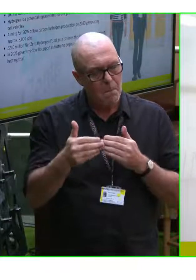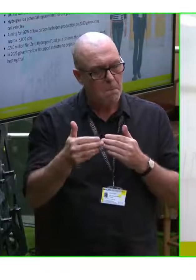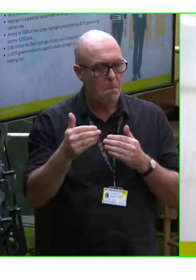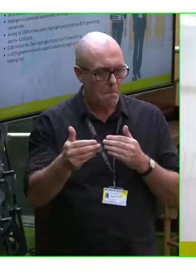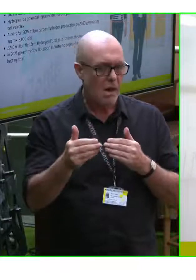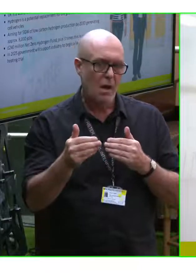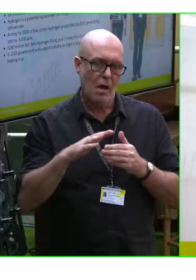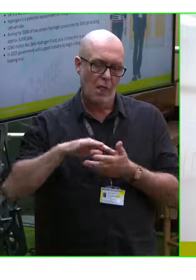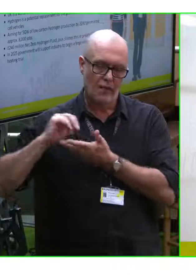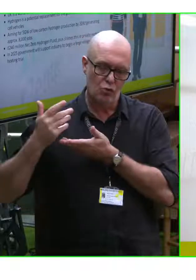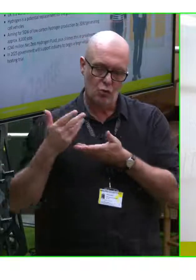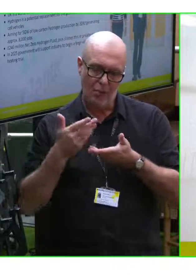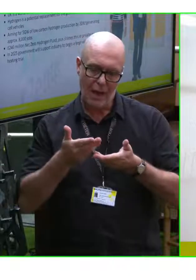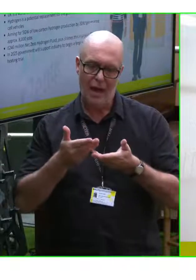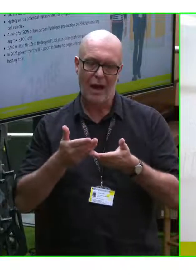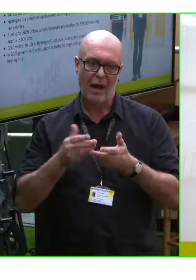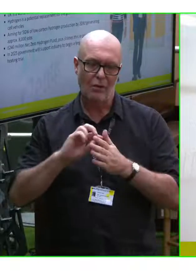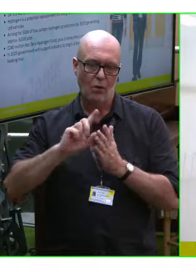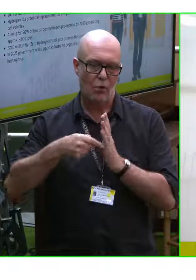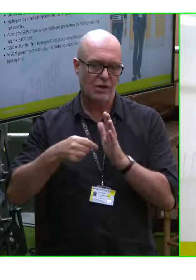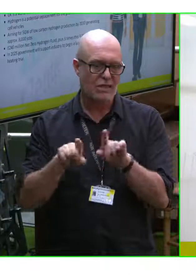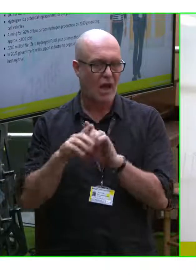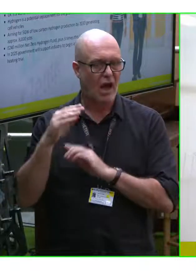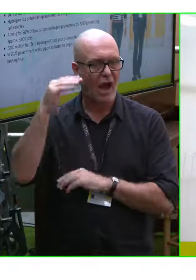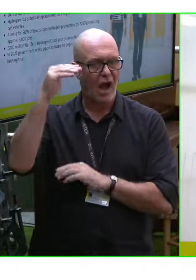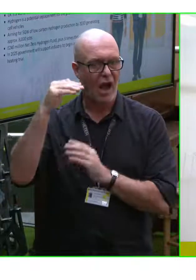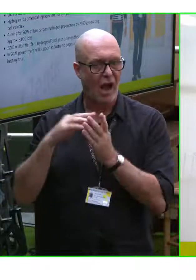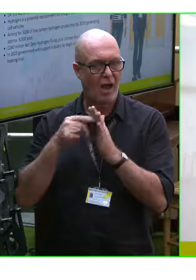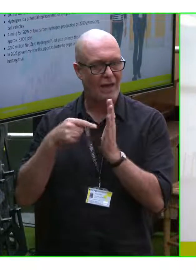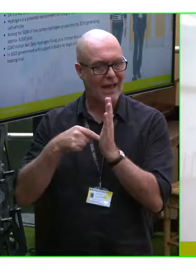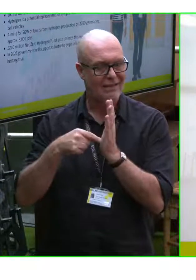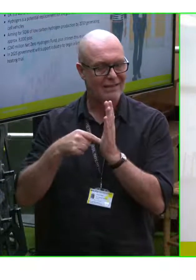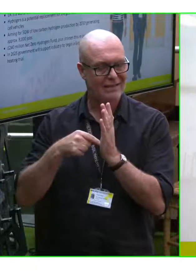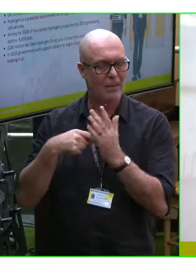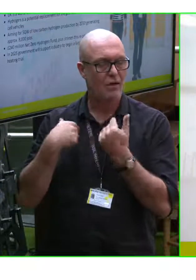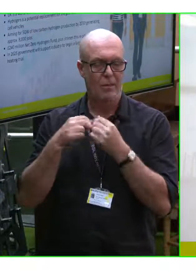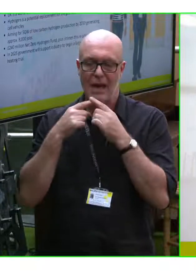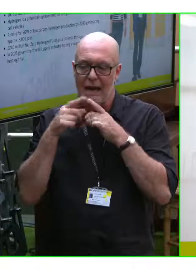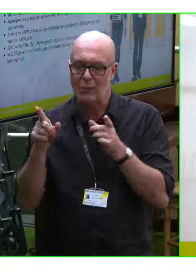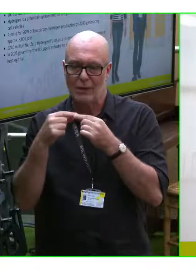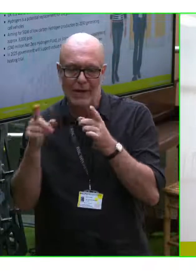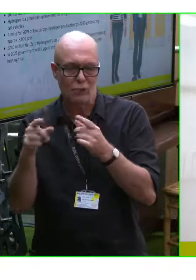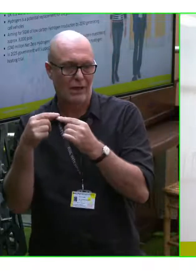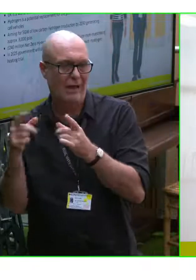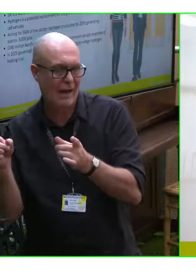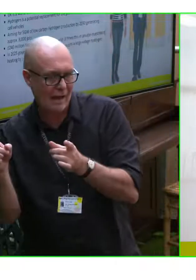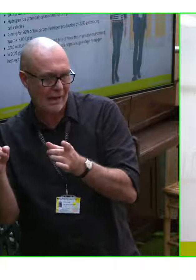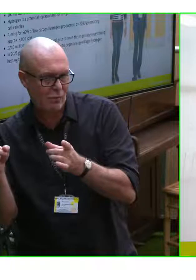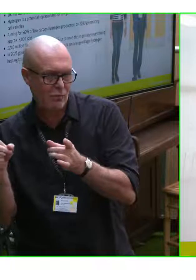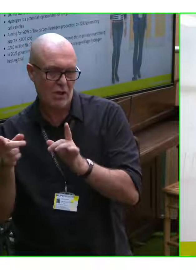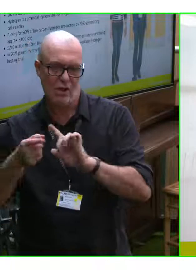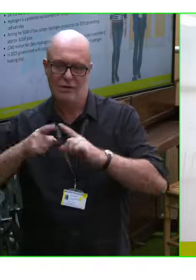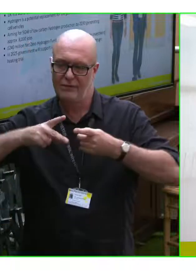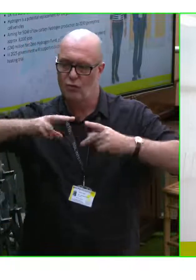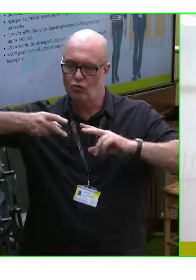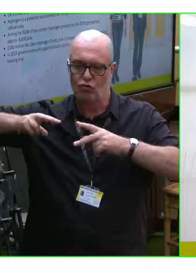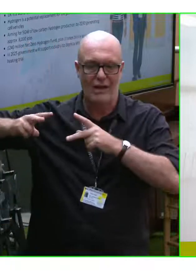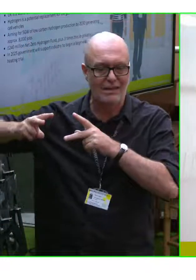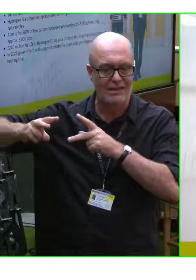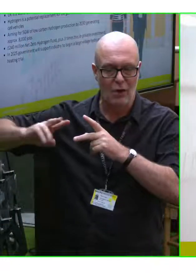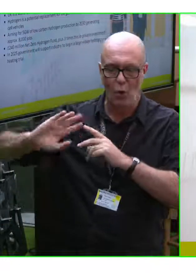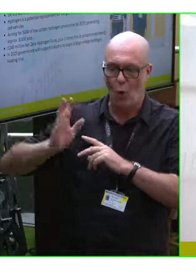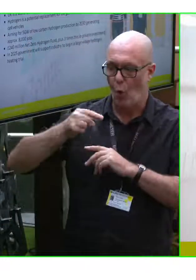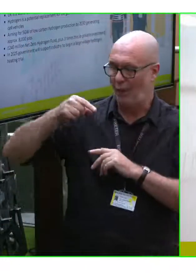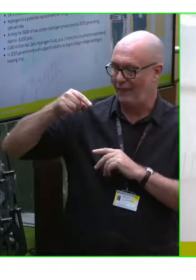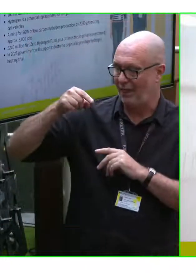the supply side of projects like HyNet are being announced with multiple strategies across multiple governments, all that